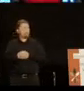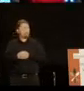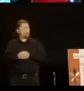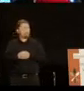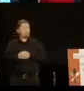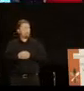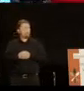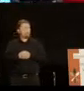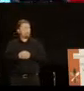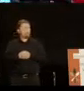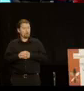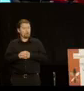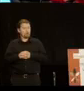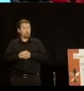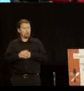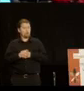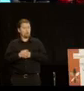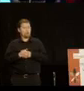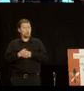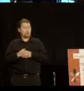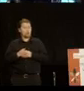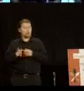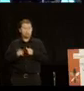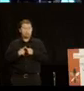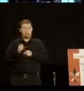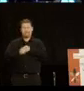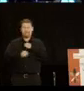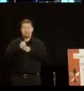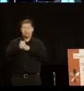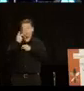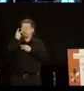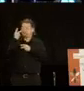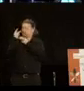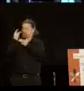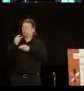the original energy, passion, vision,